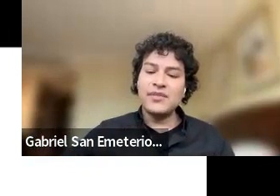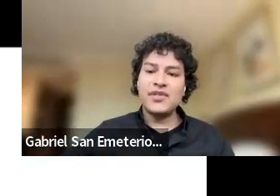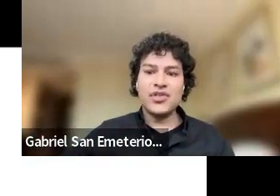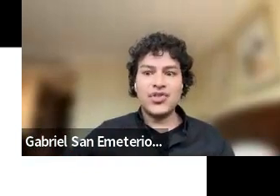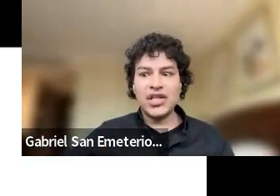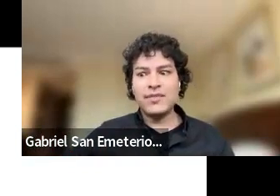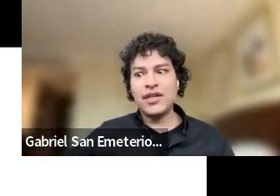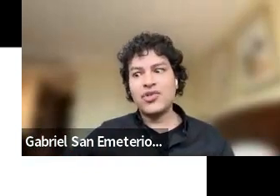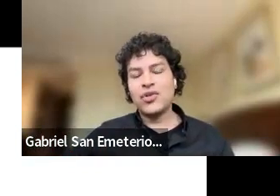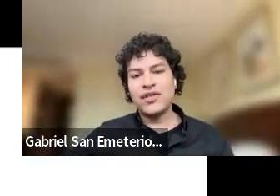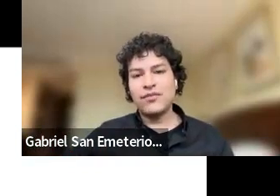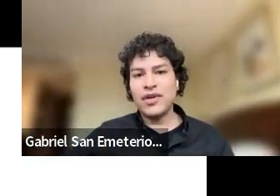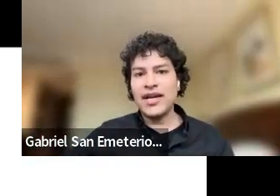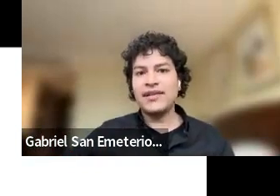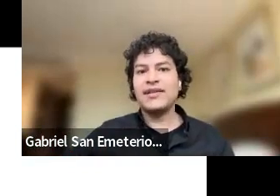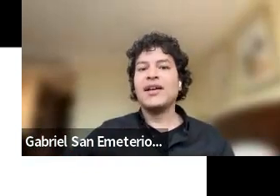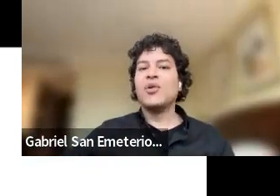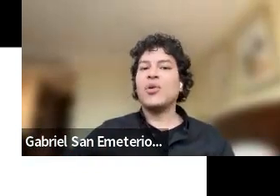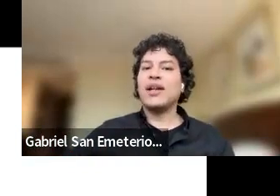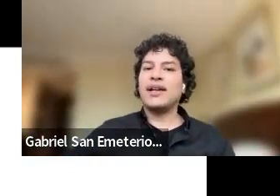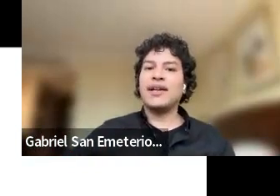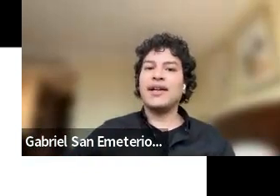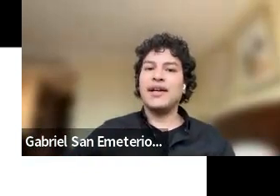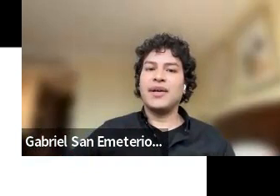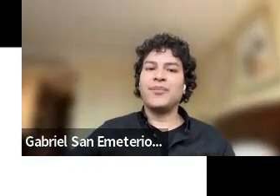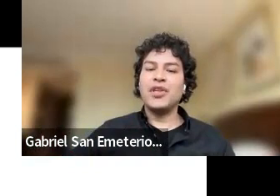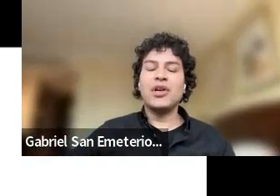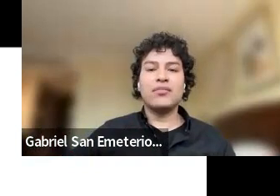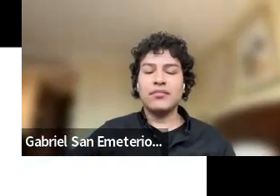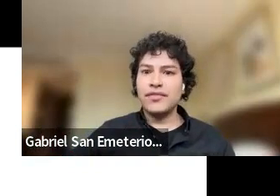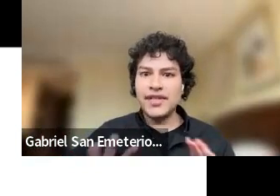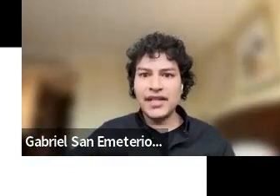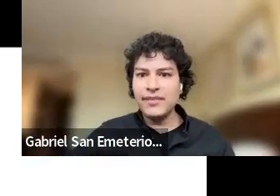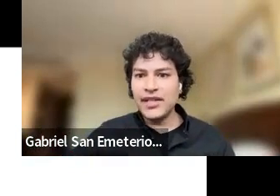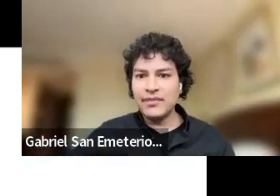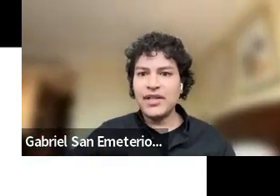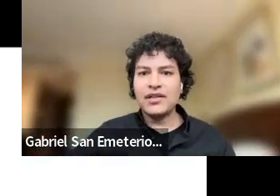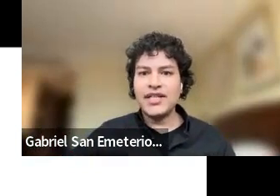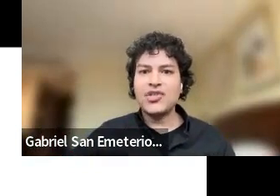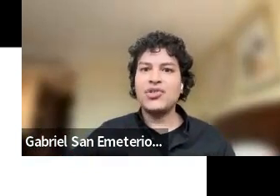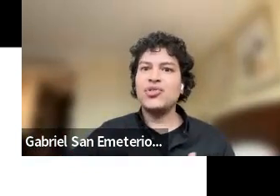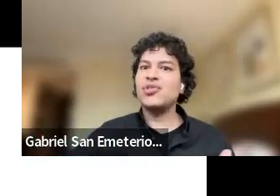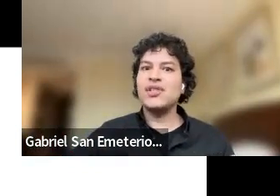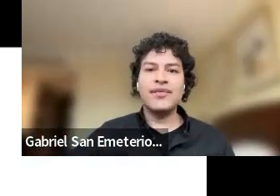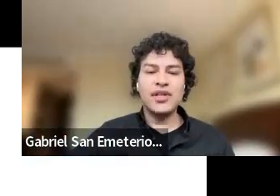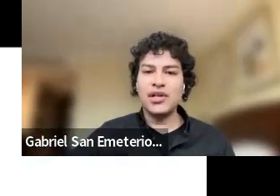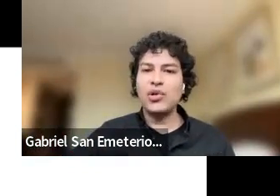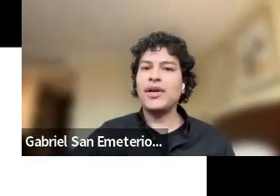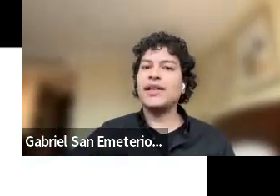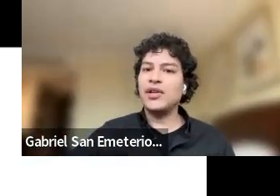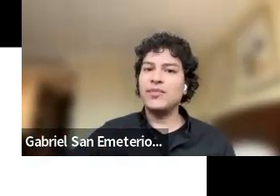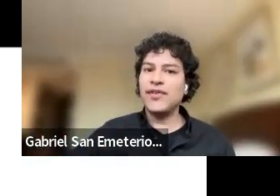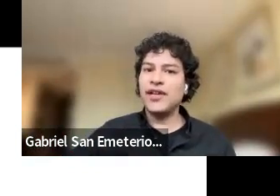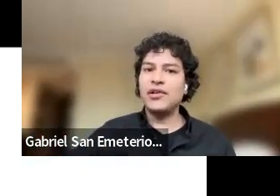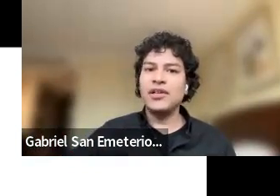some symptoms such as chest pain, shortness of breath, or like, you know, seek immediate medical attention. You just never